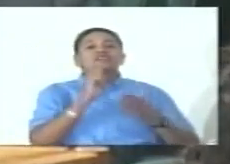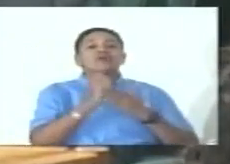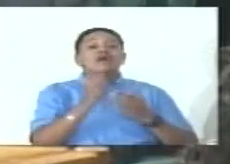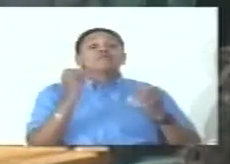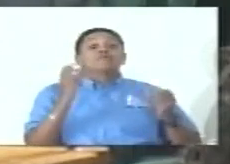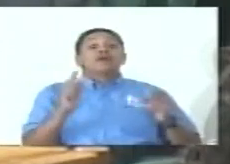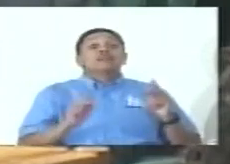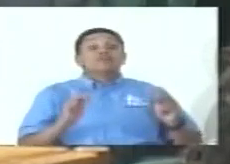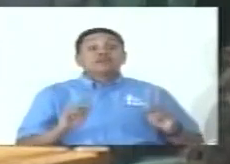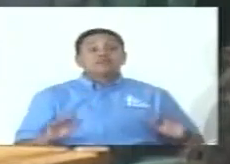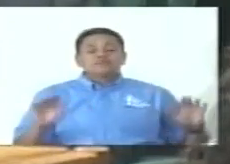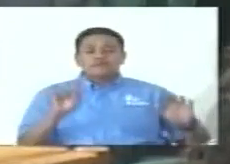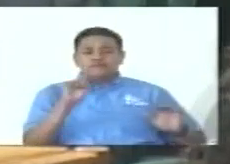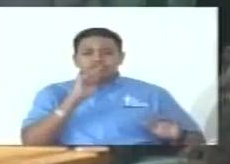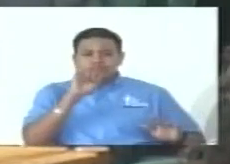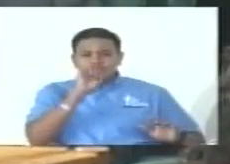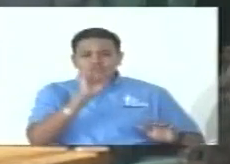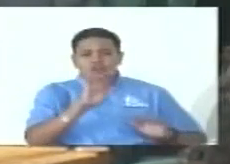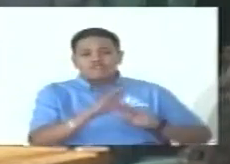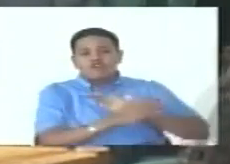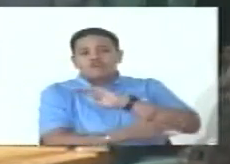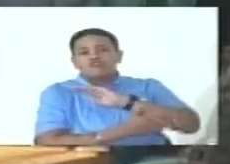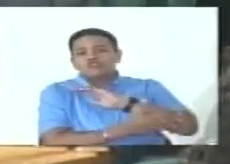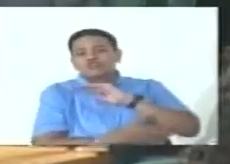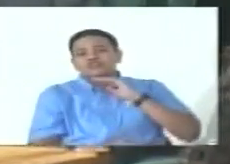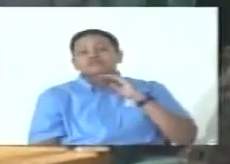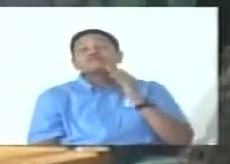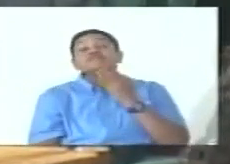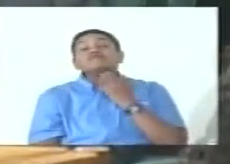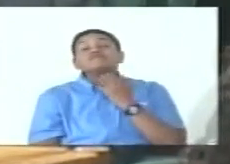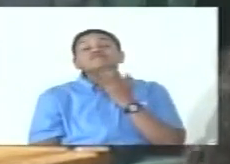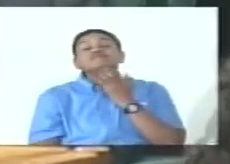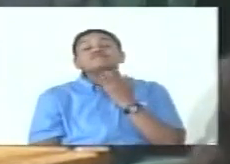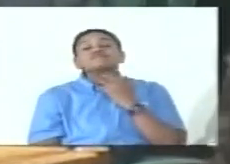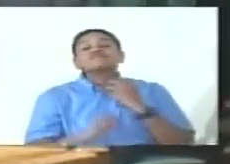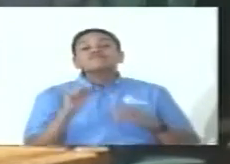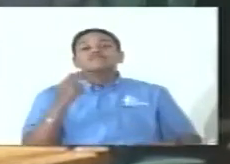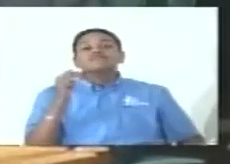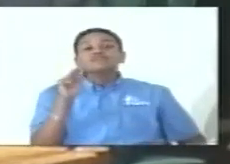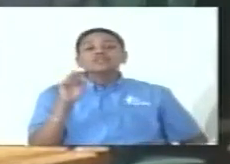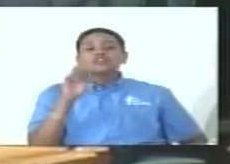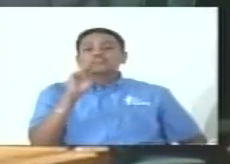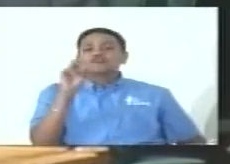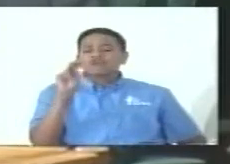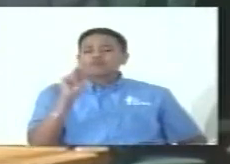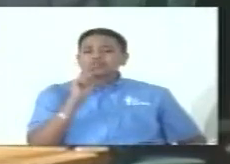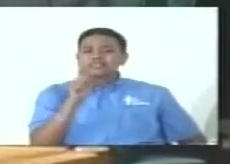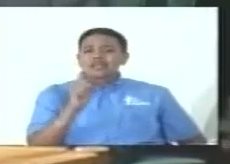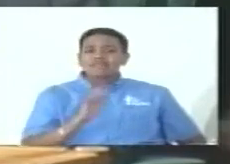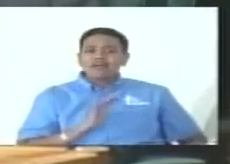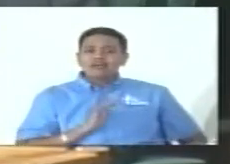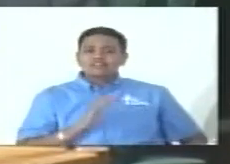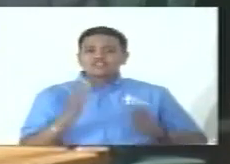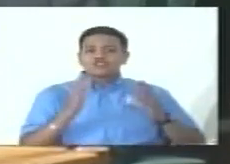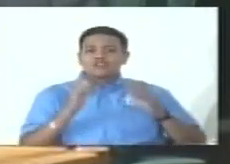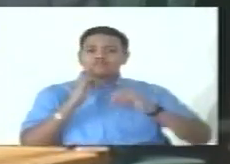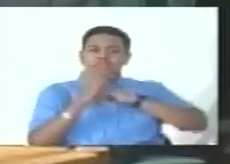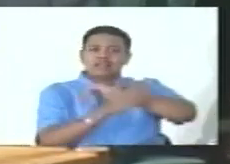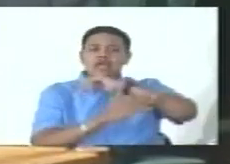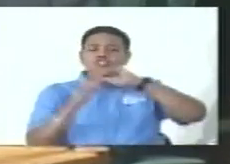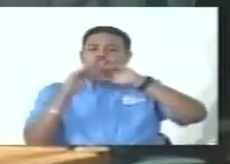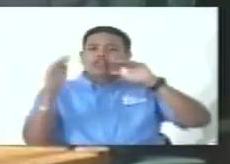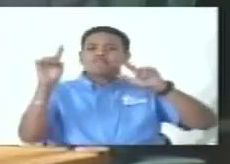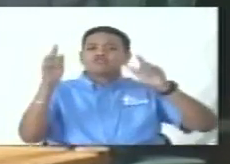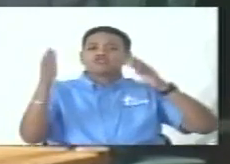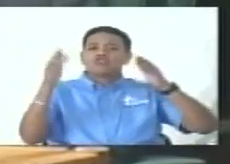people. She loved her country. Shahine Robinson also gave excellent service on the national stage, where she